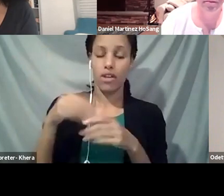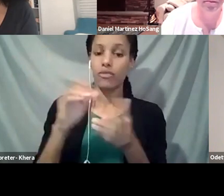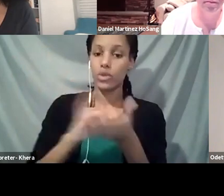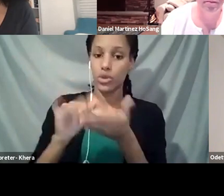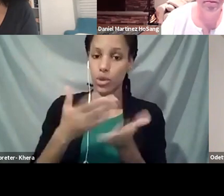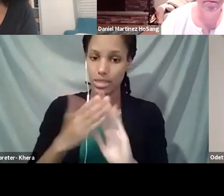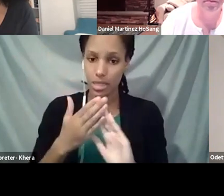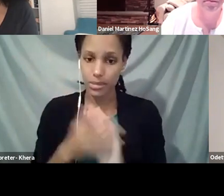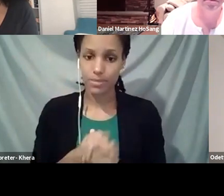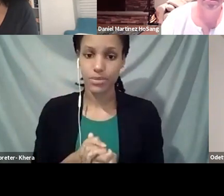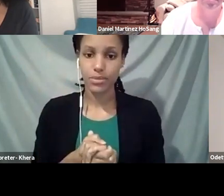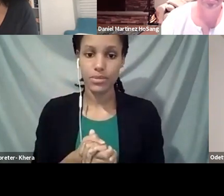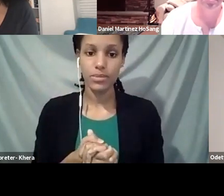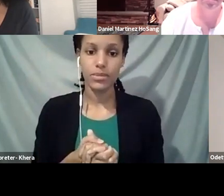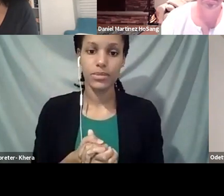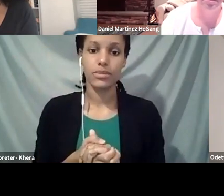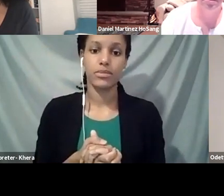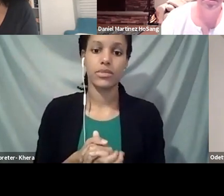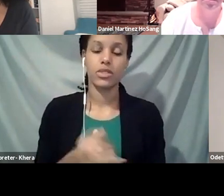the point about, I think,